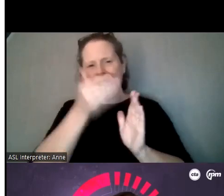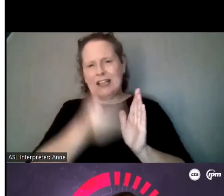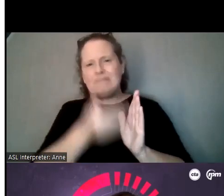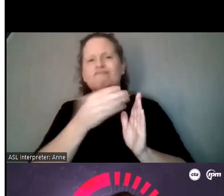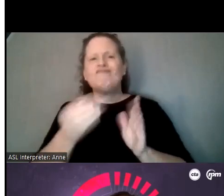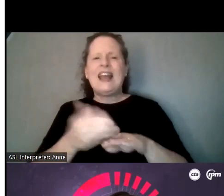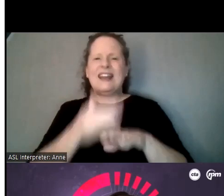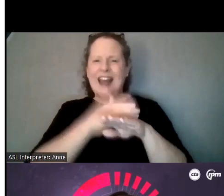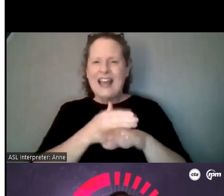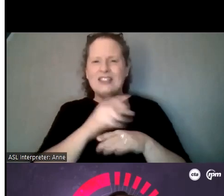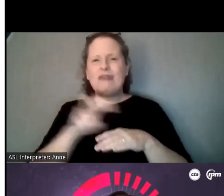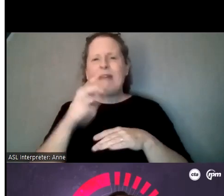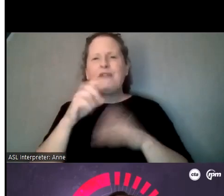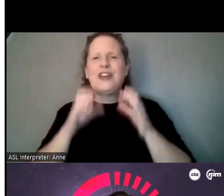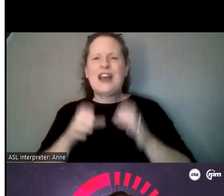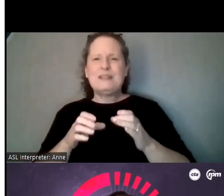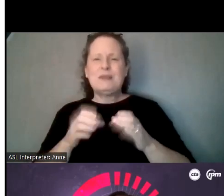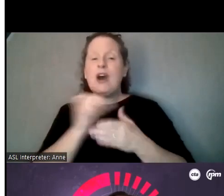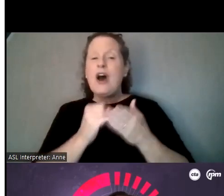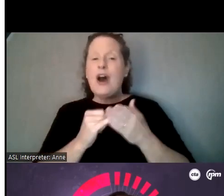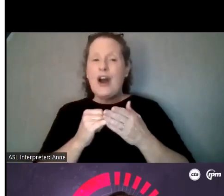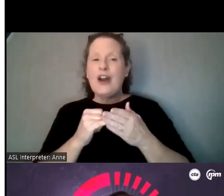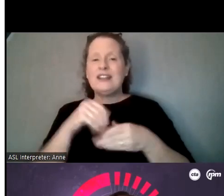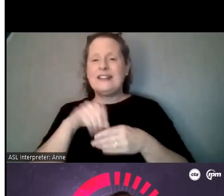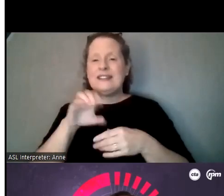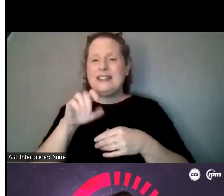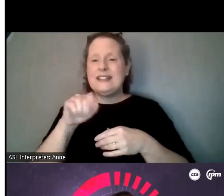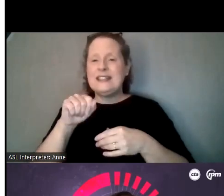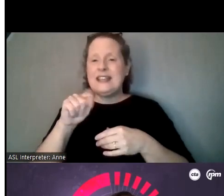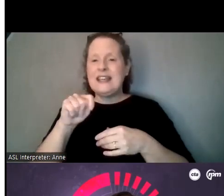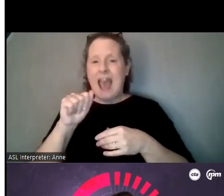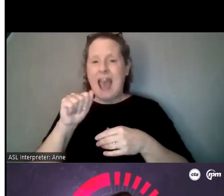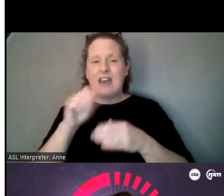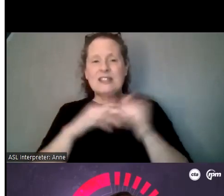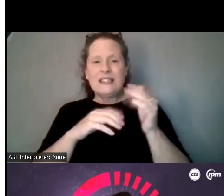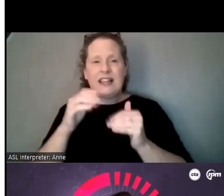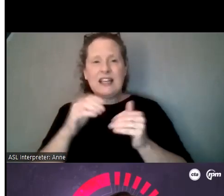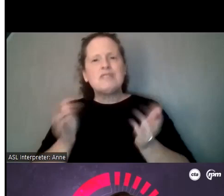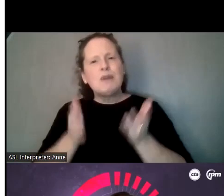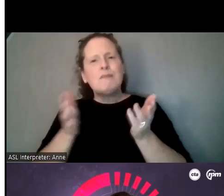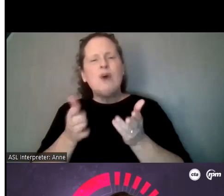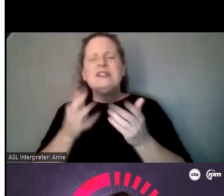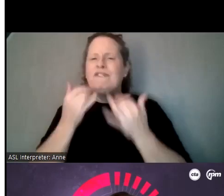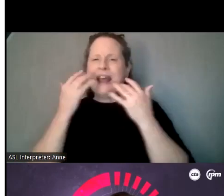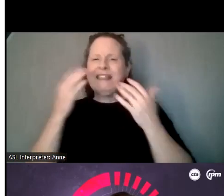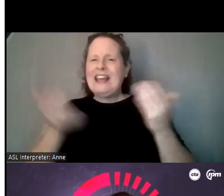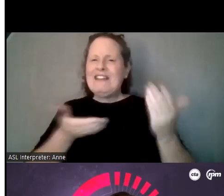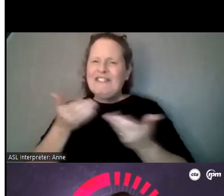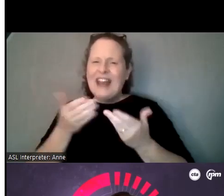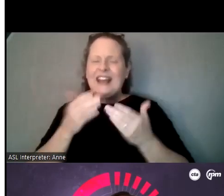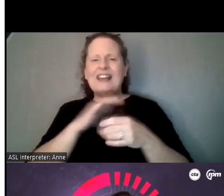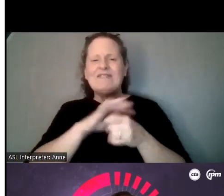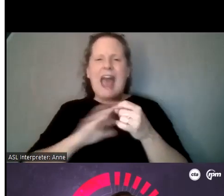for customers. Art in CTA facilities promotes a friendly, inviting atmosphere for those